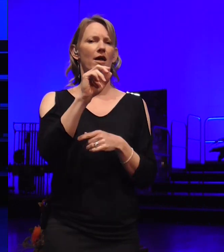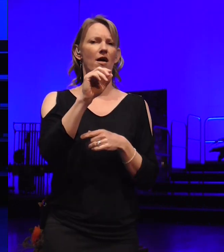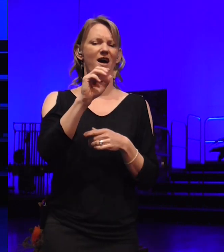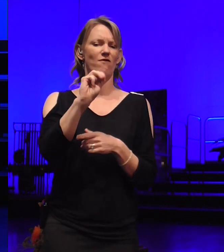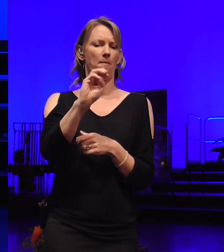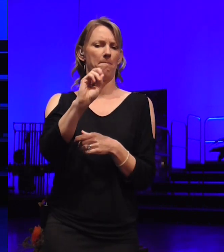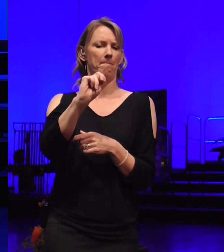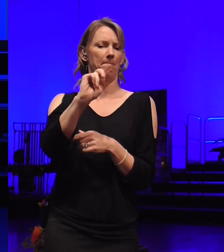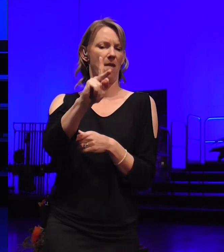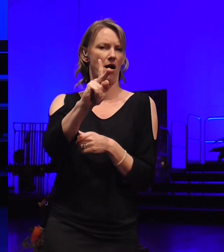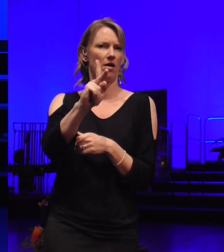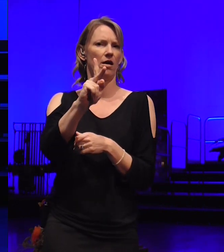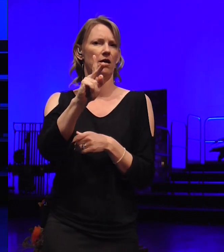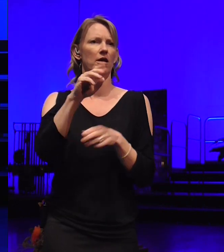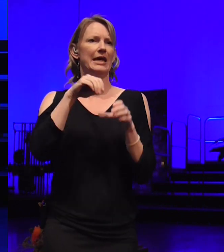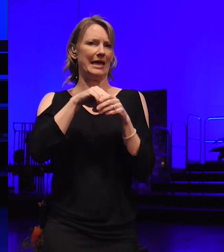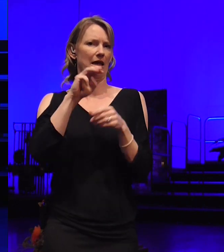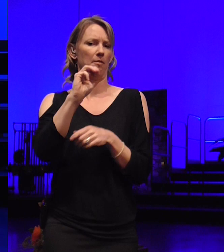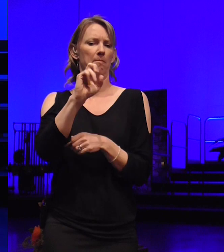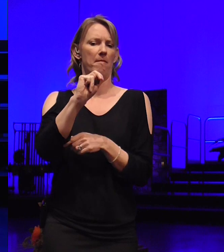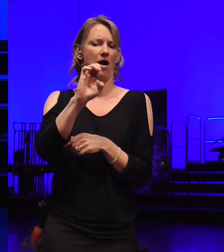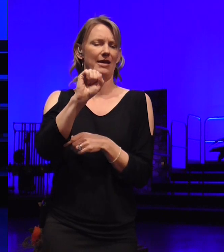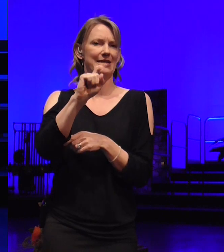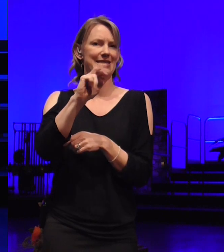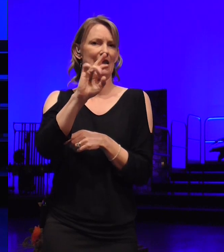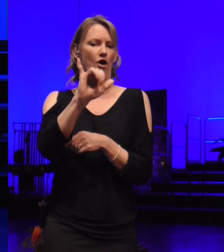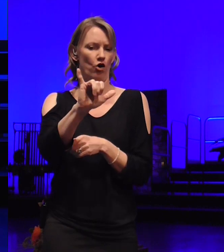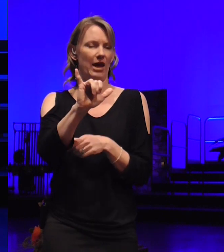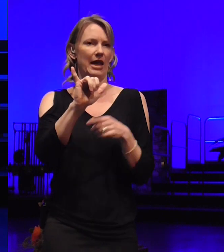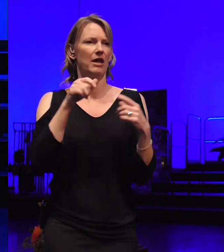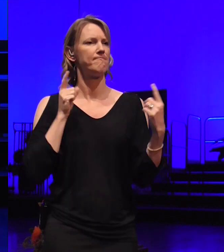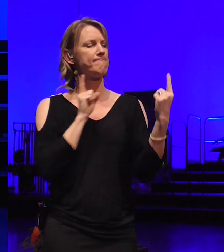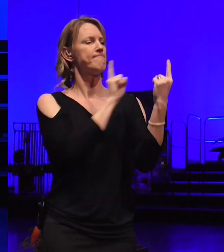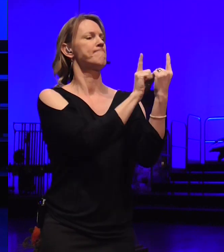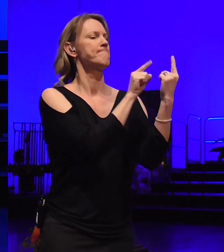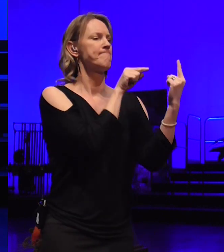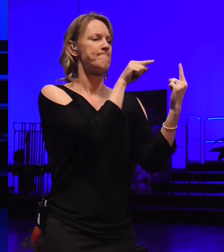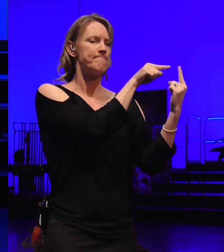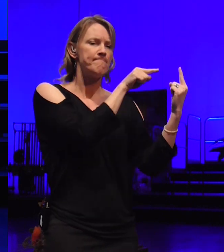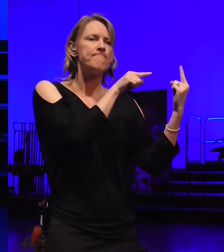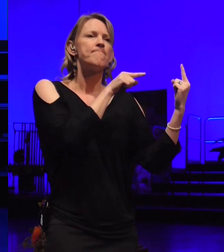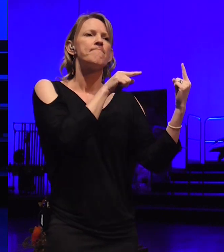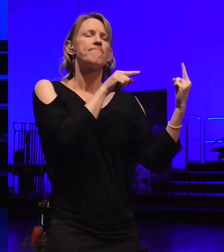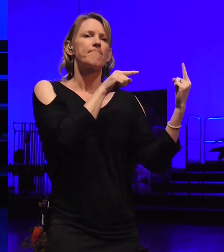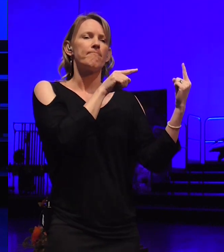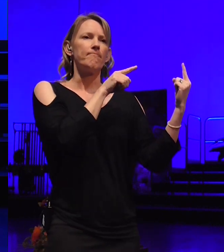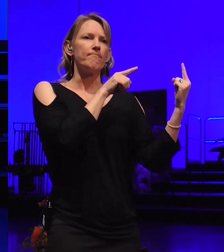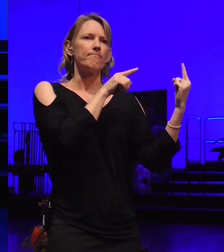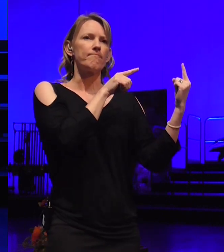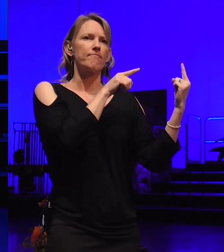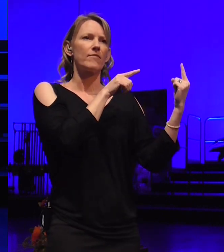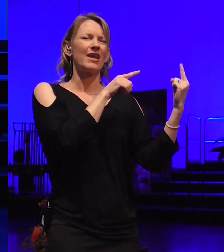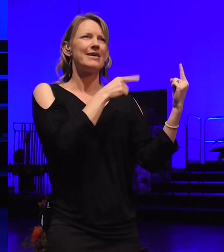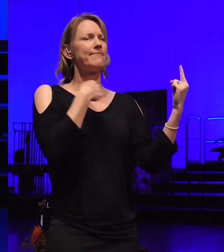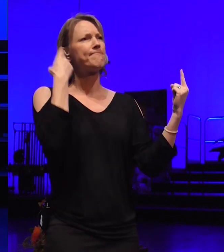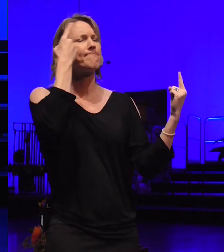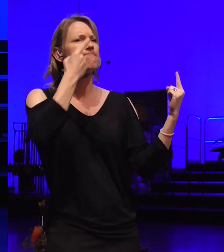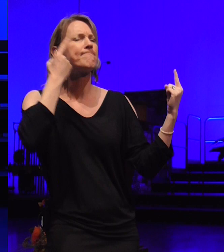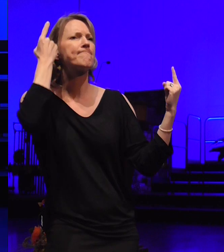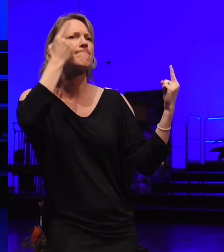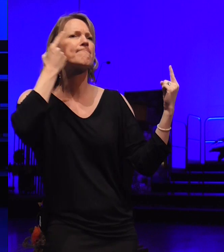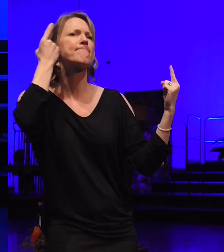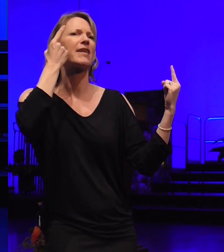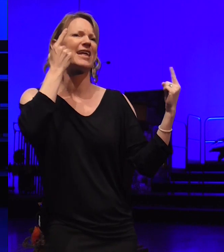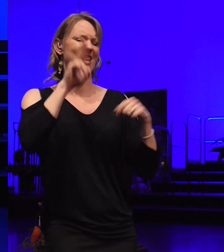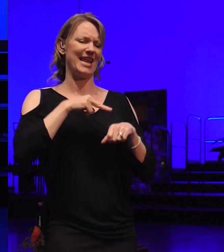monk in a monastery. And he goes to the master after he clearly has been contemplating and mulling over the question